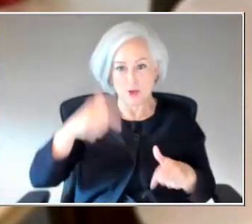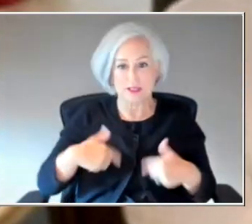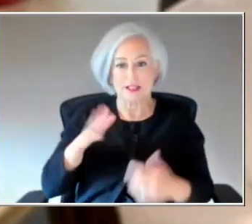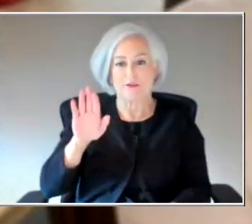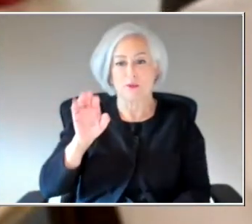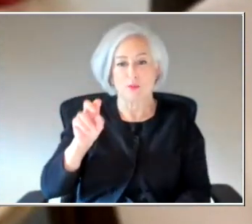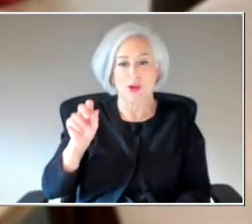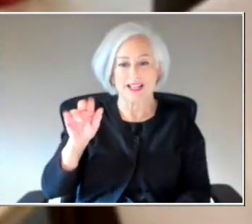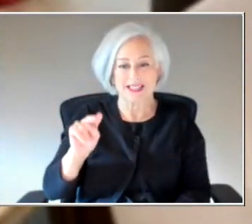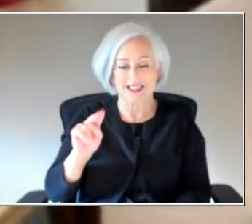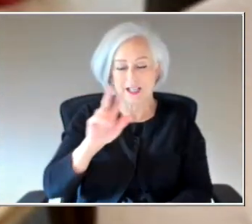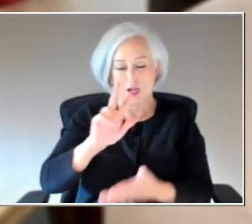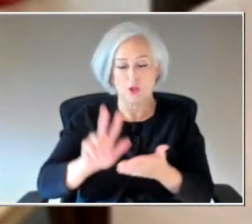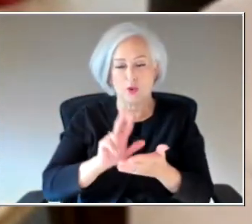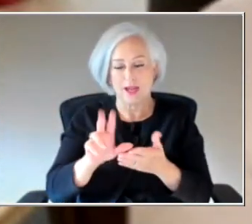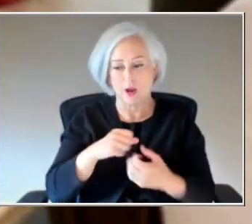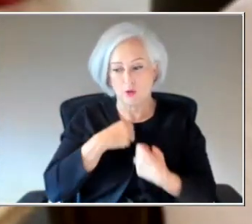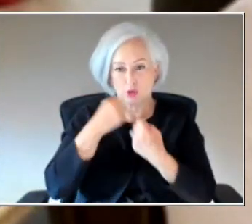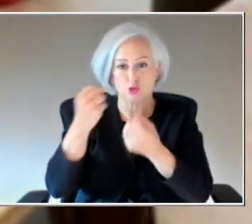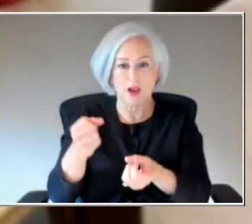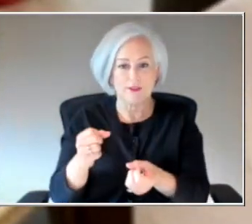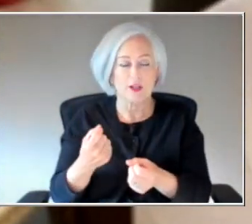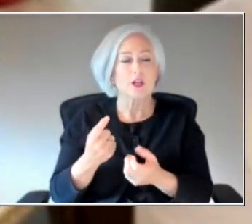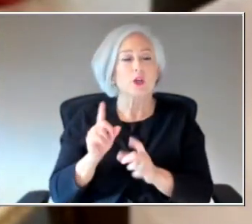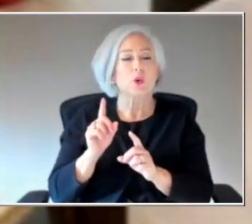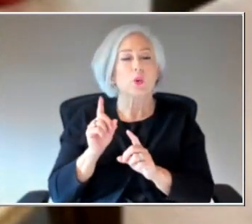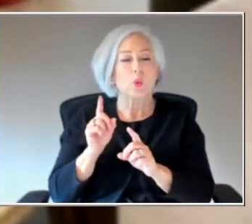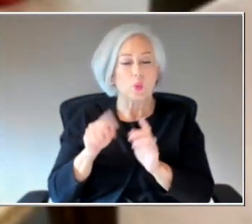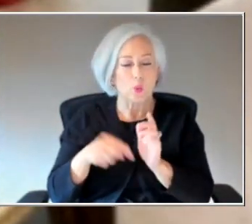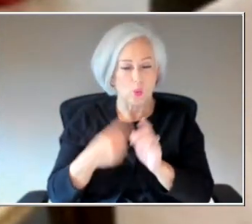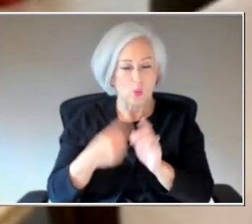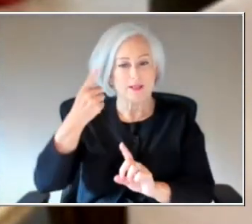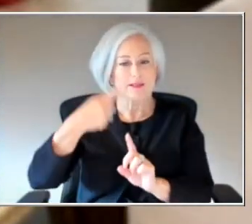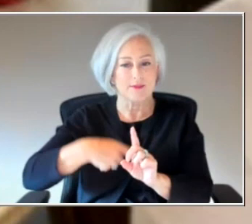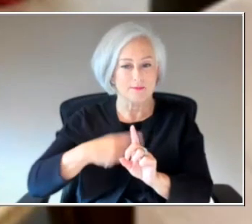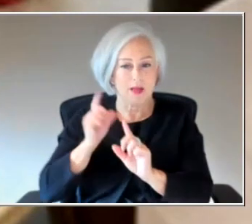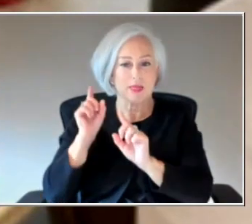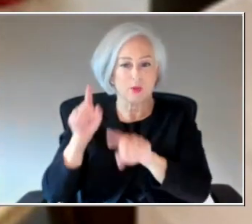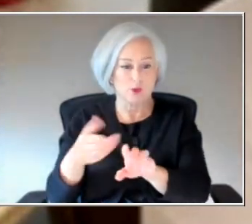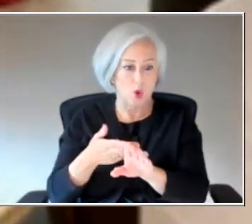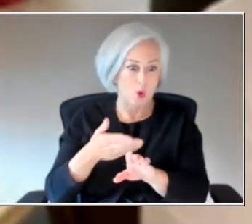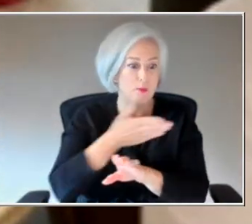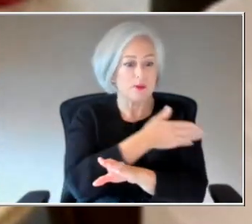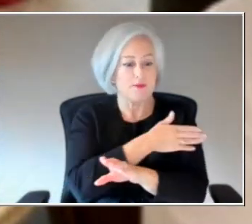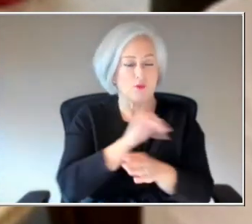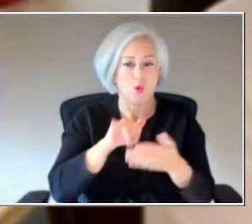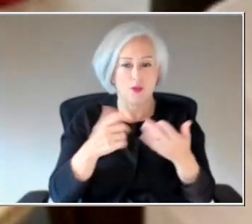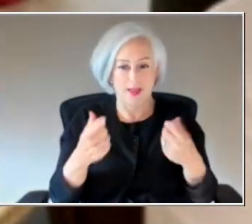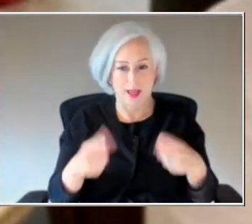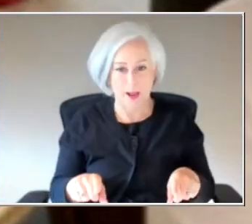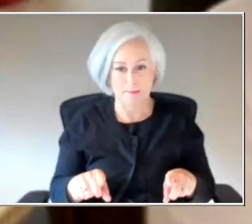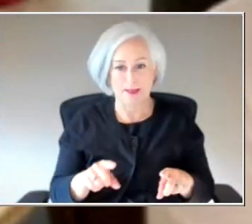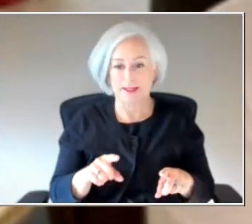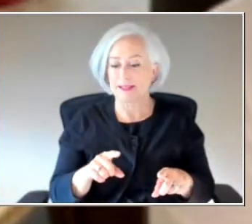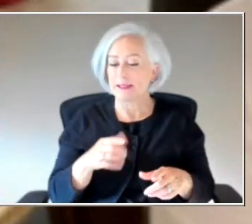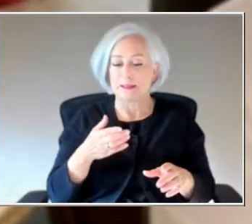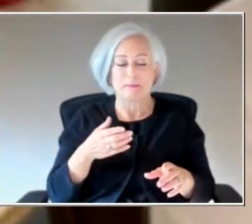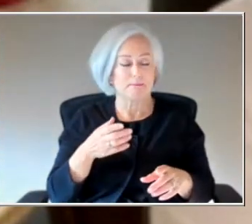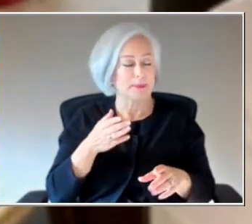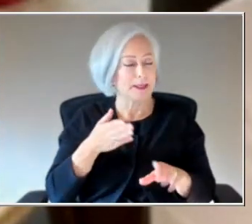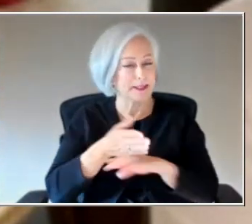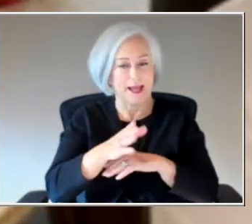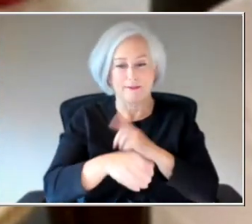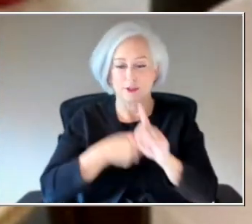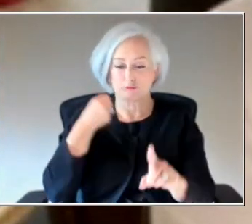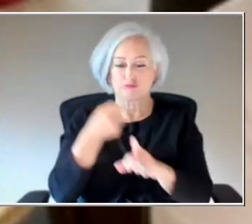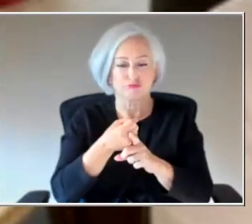3 hours away, and we'd go down there at least once a month prior to all this happening. And once this took effect, we kind of had to pretty much